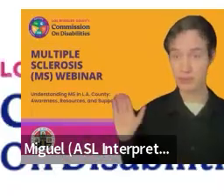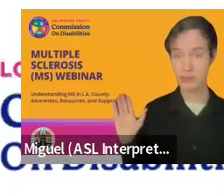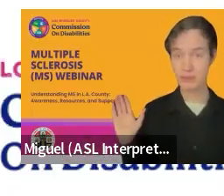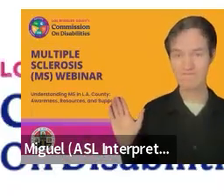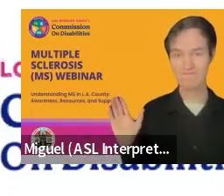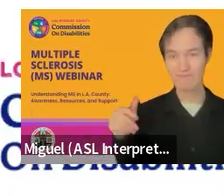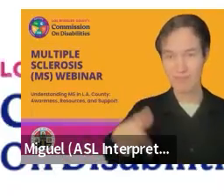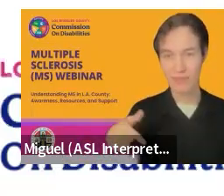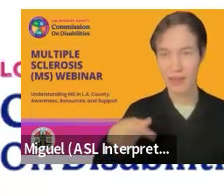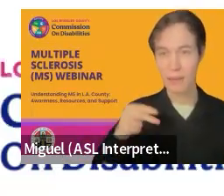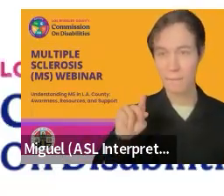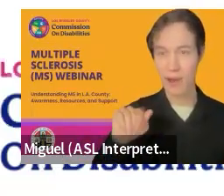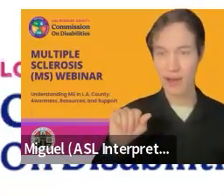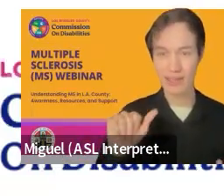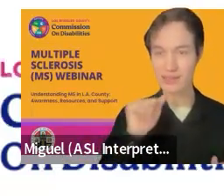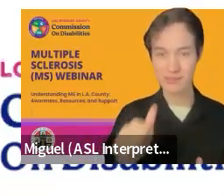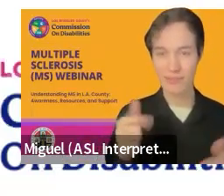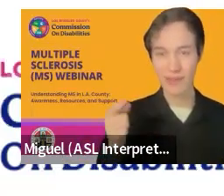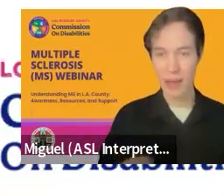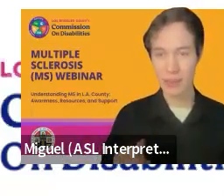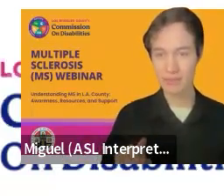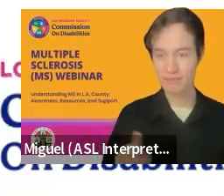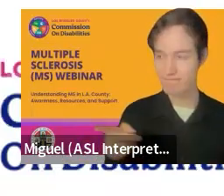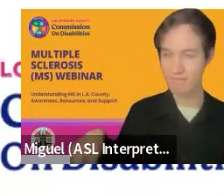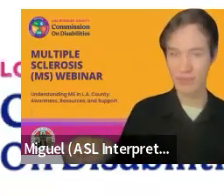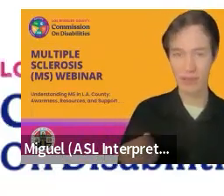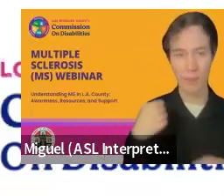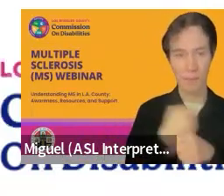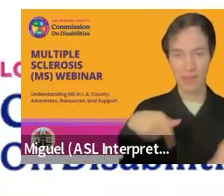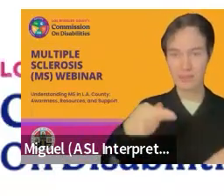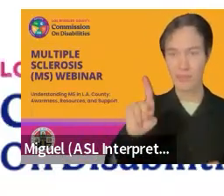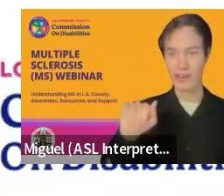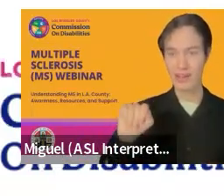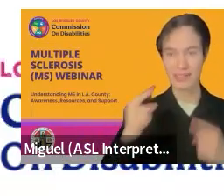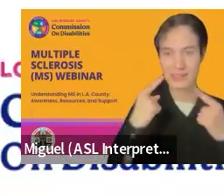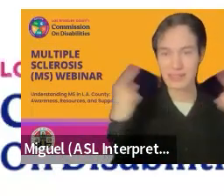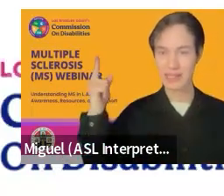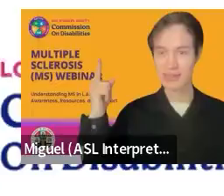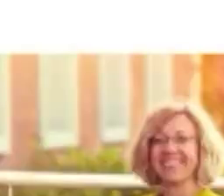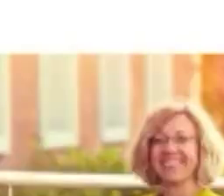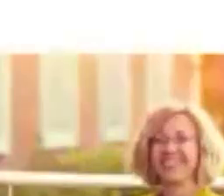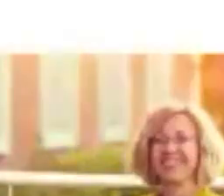podcast was a success. I want to thank everybody, and everybody be safe. Thank you, Guillermo.